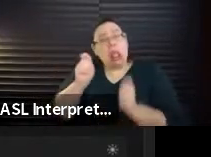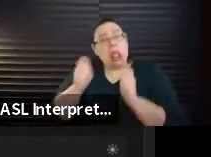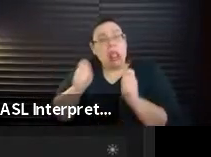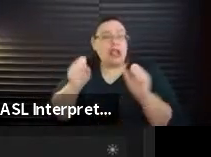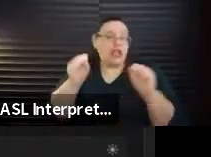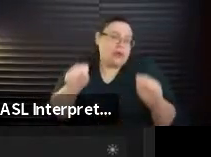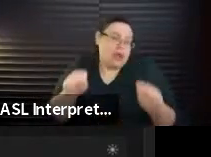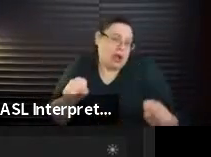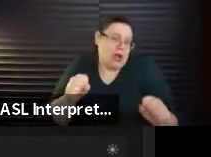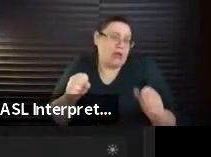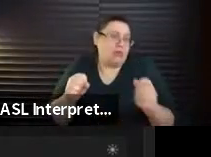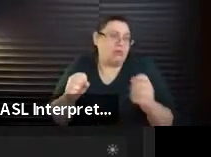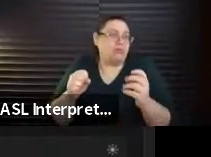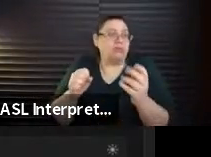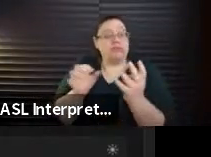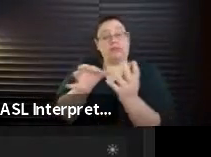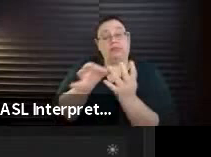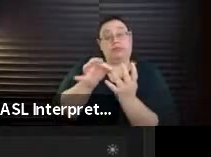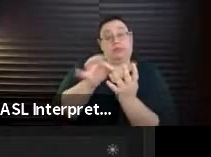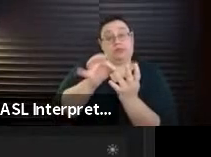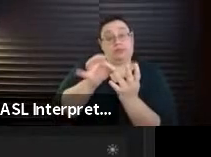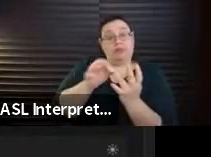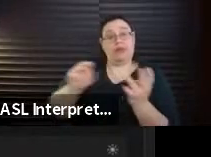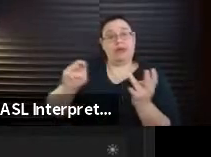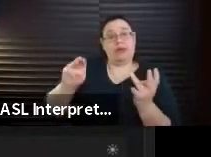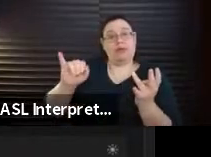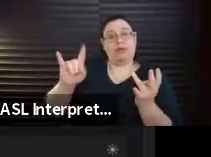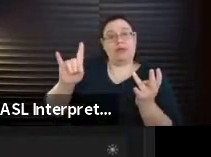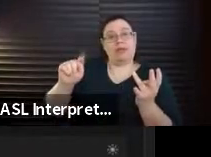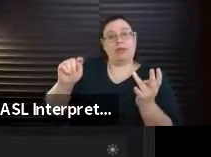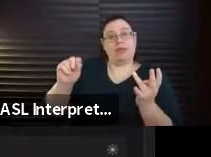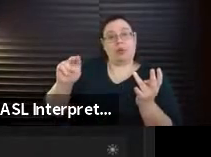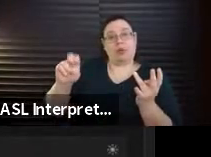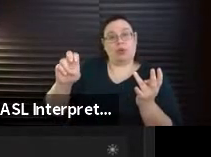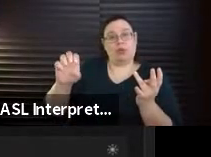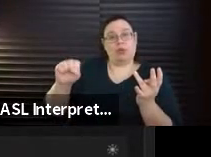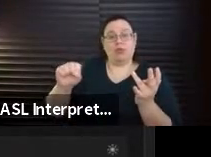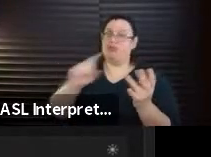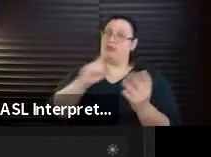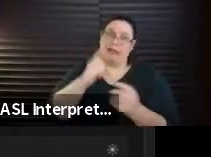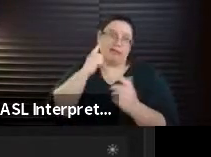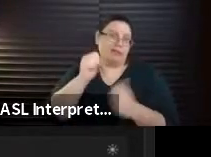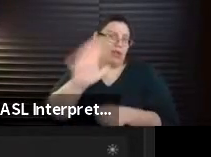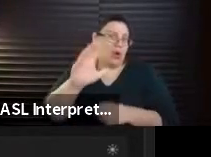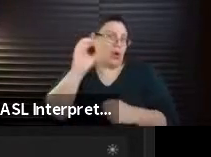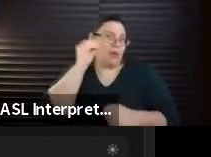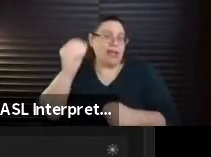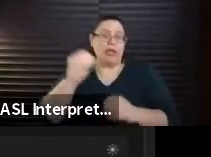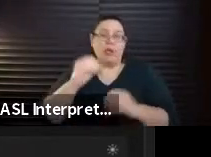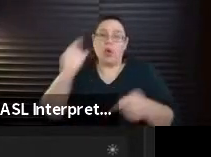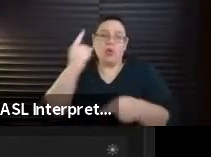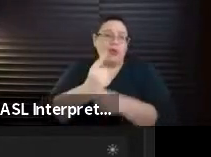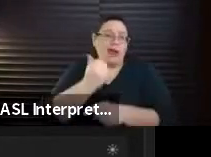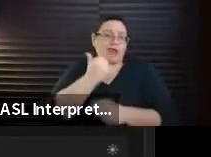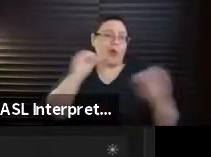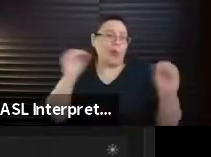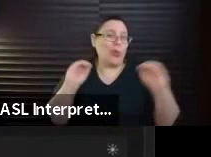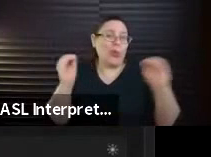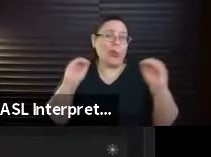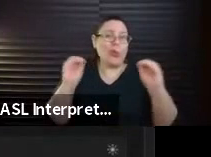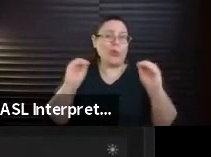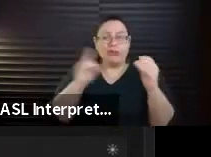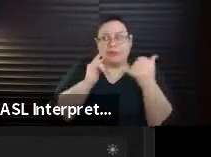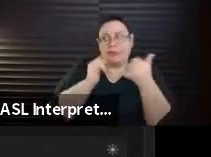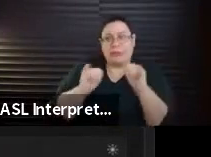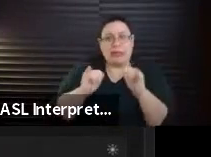how we maneuver here, which is the midtones. This is very subjective. So there's no correct answer with this. It's really just kind of in terms of what you're